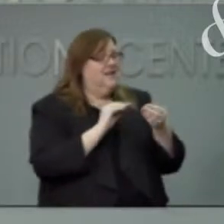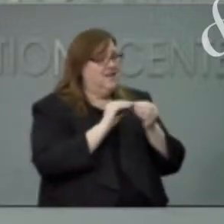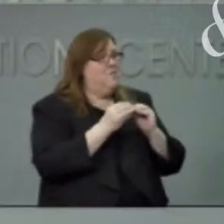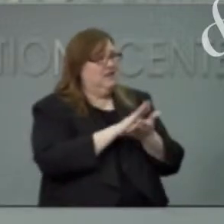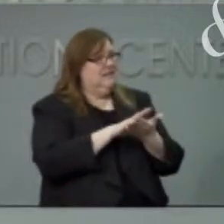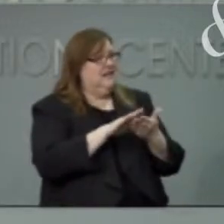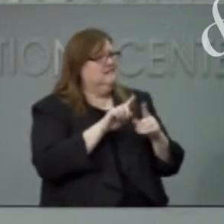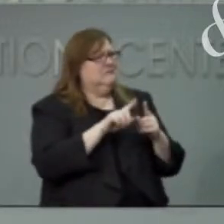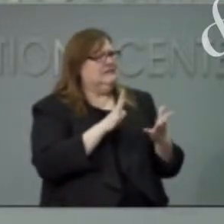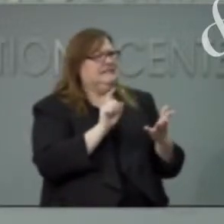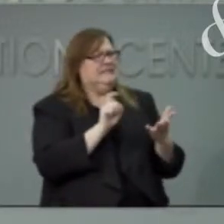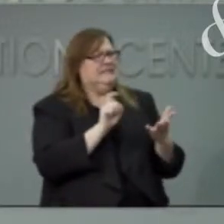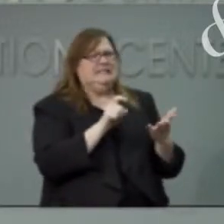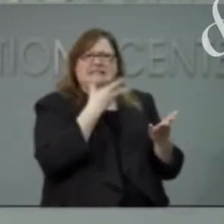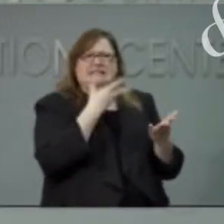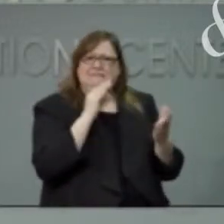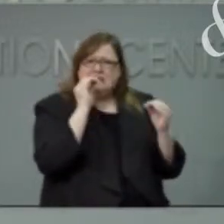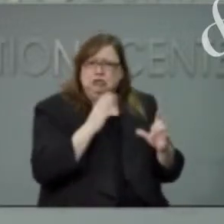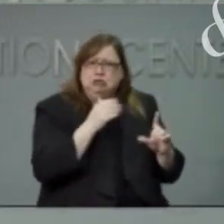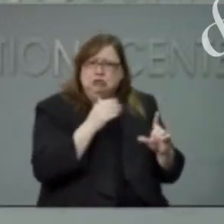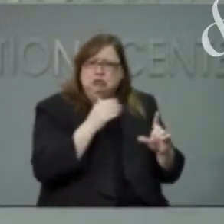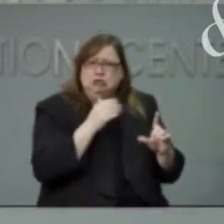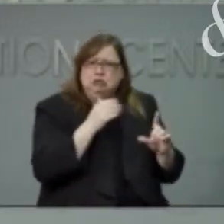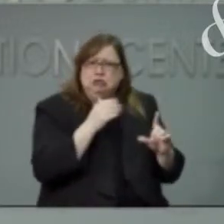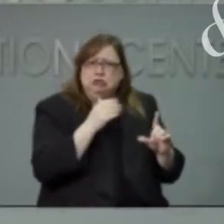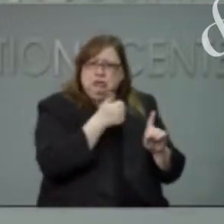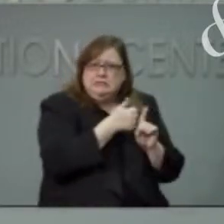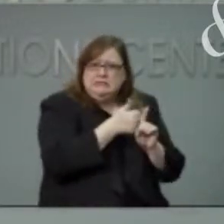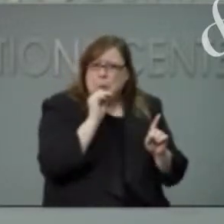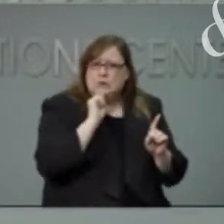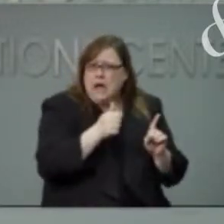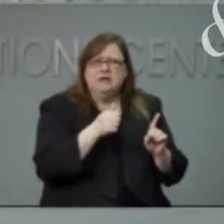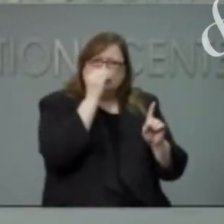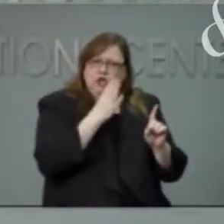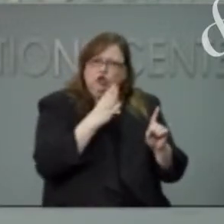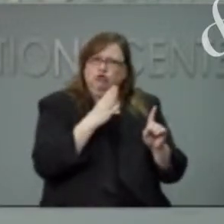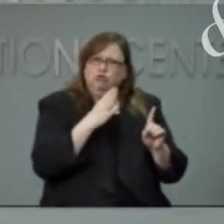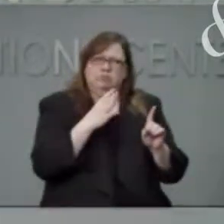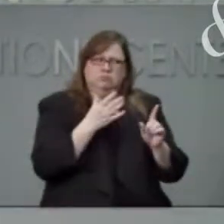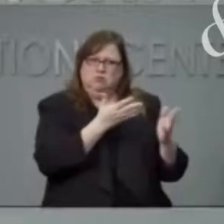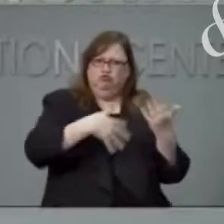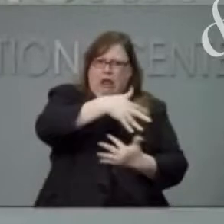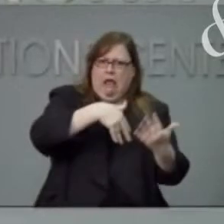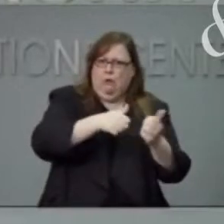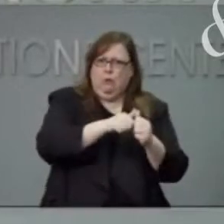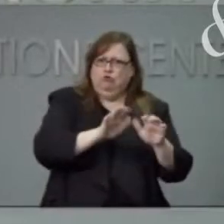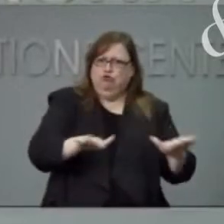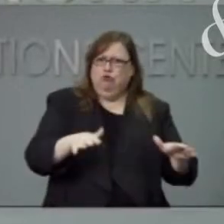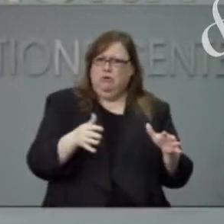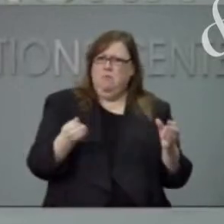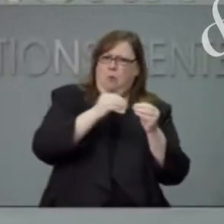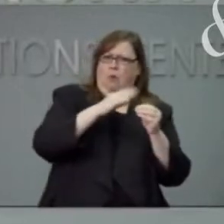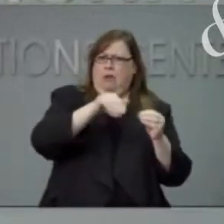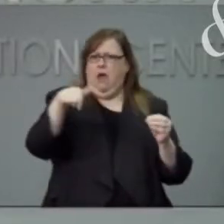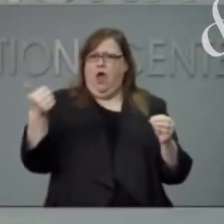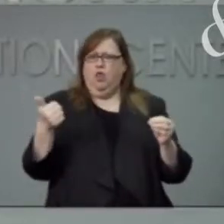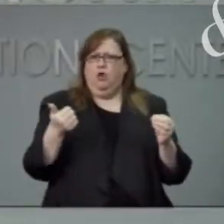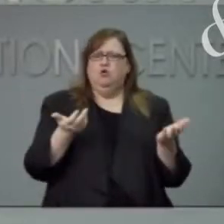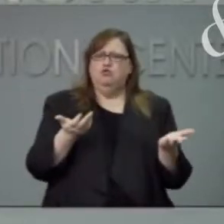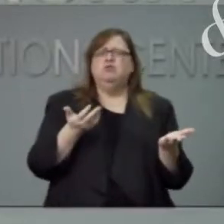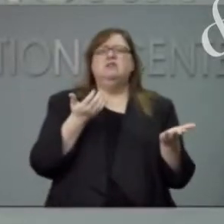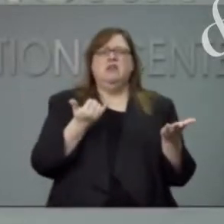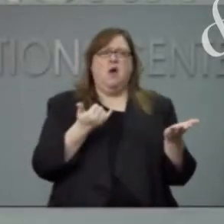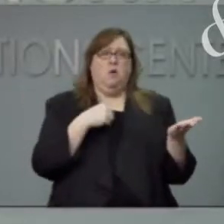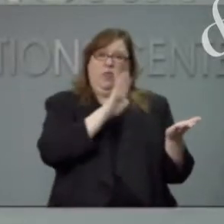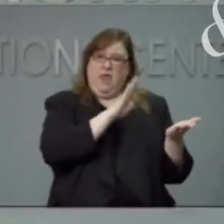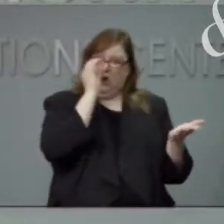teachers have more exposure and contact. My question is, do you think that school districts should be transparent and provide those metrics about how many